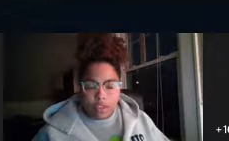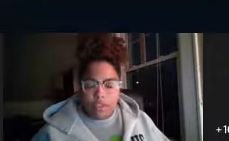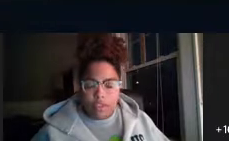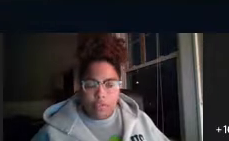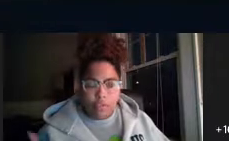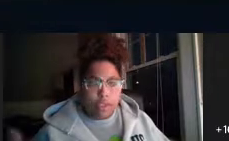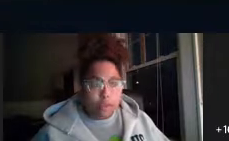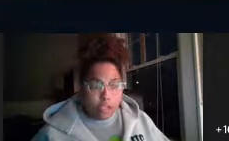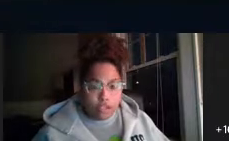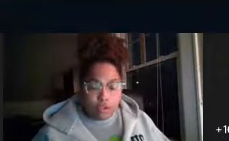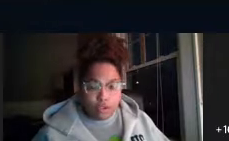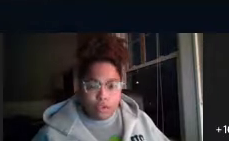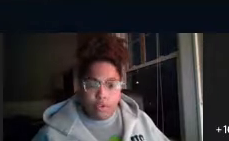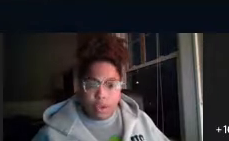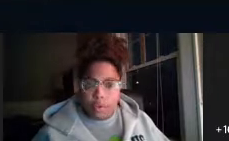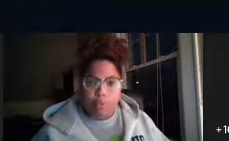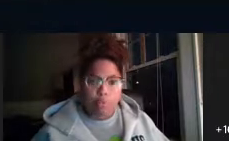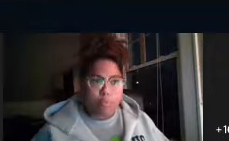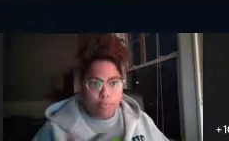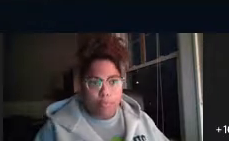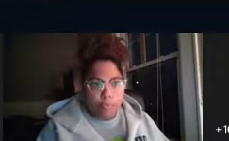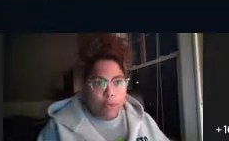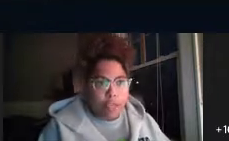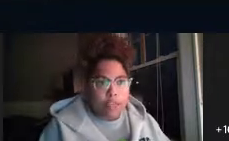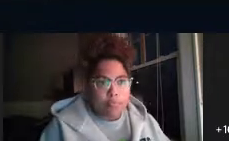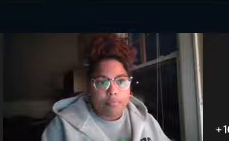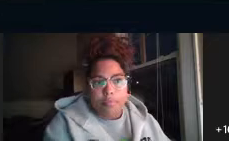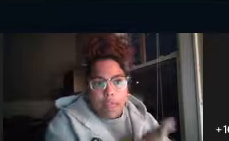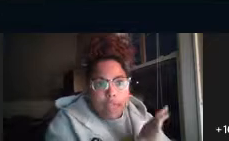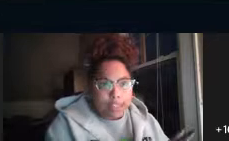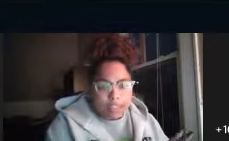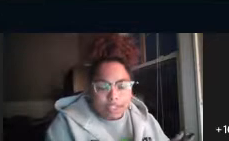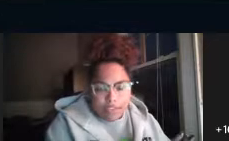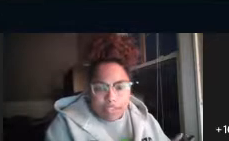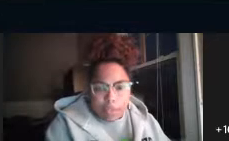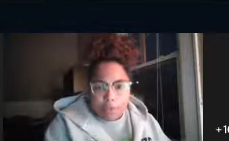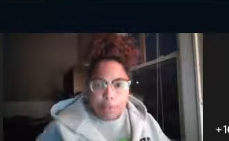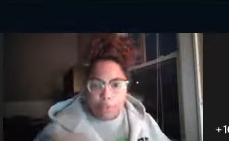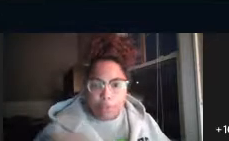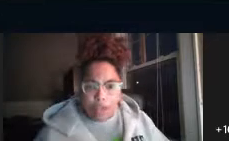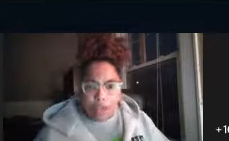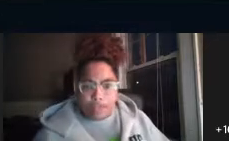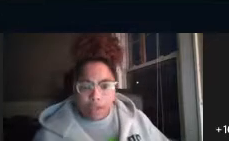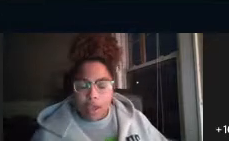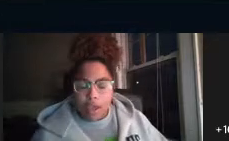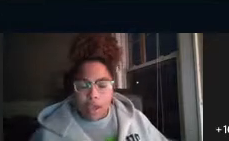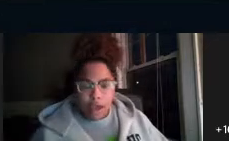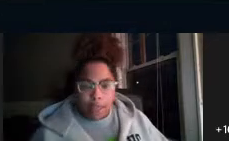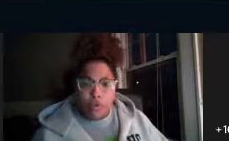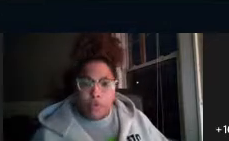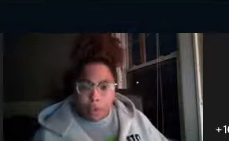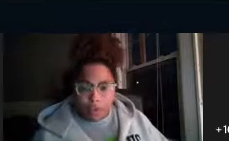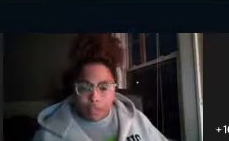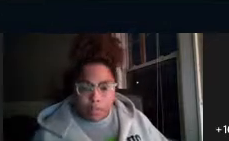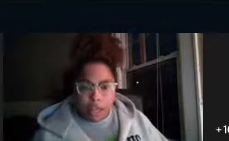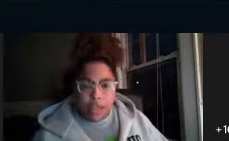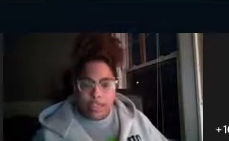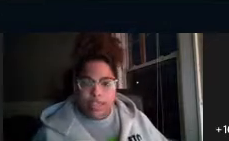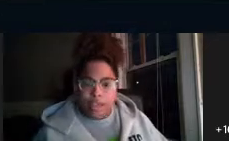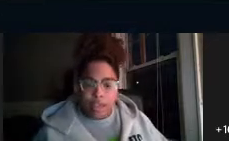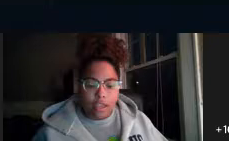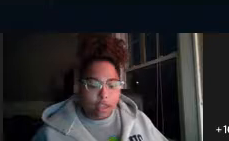that the EMT could use, so it wouldn't be as extensive as an ambulance, but it would have some degree of